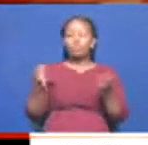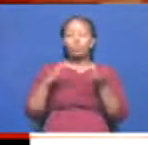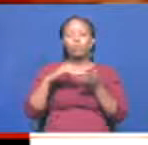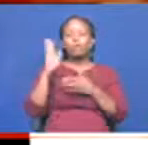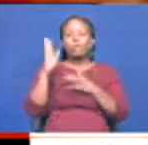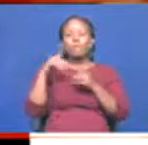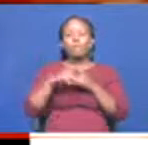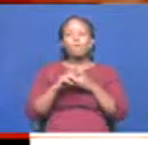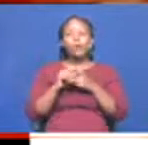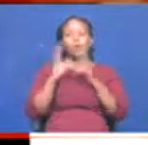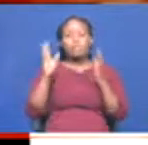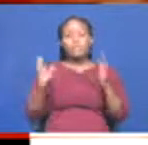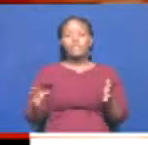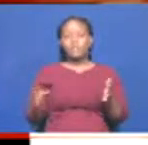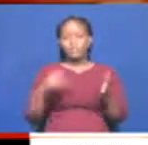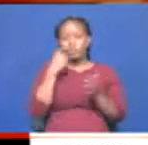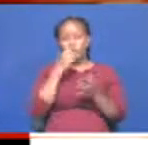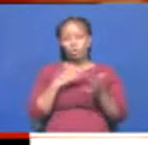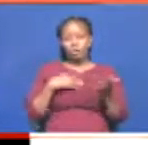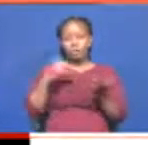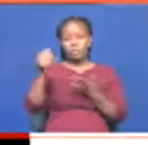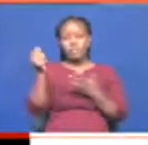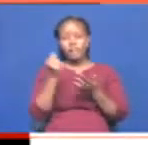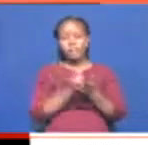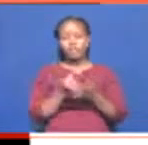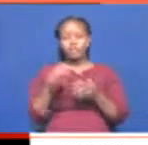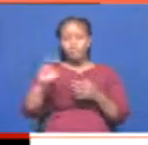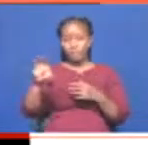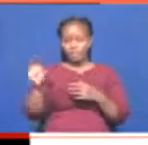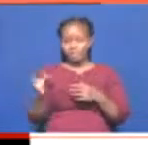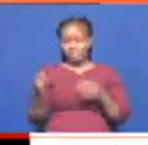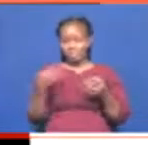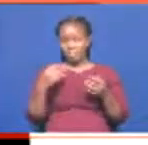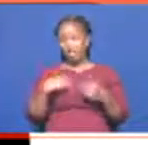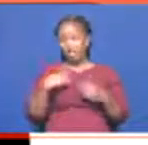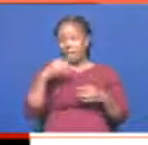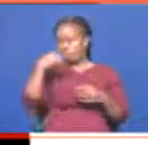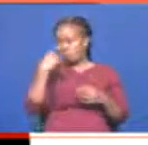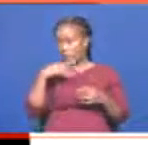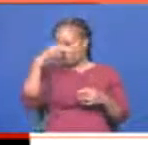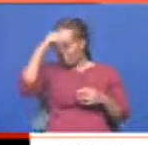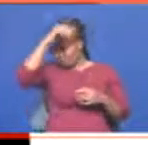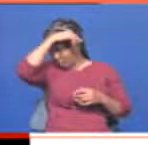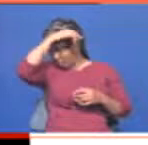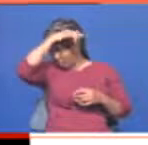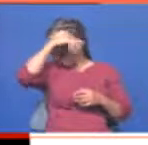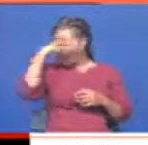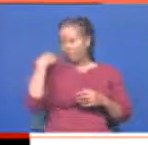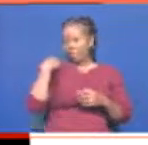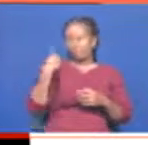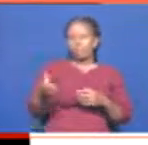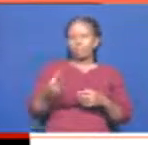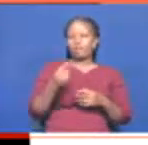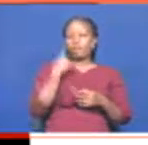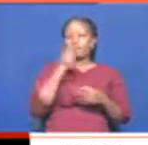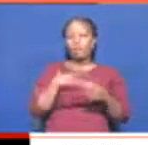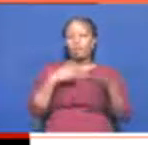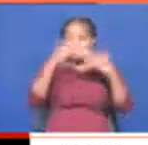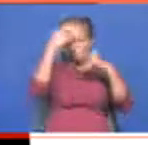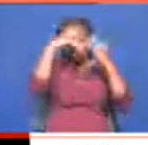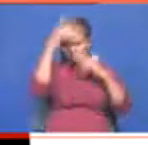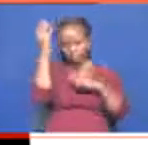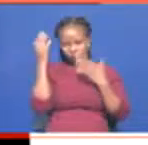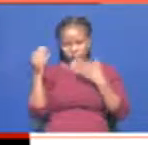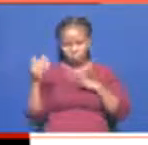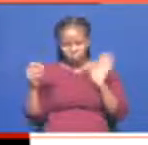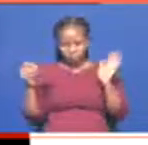employed by the county are graduate engineers. These are engineers who have come from the universities but